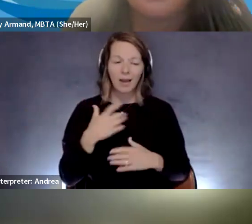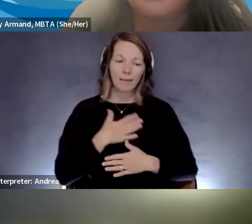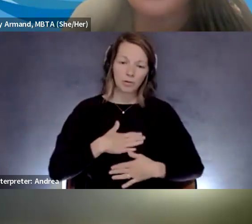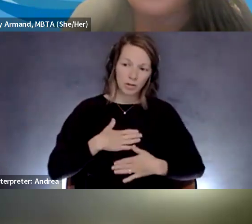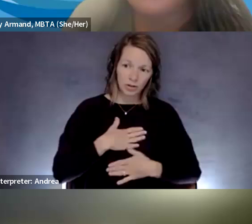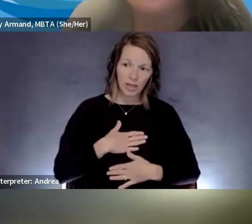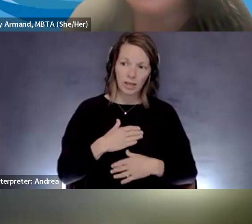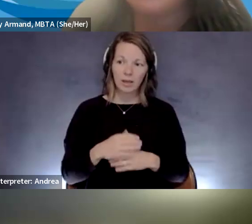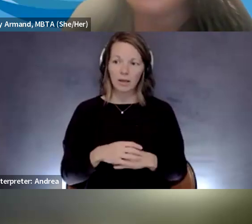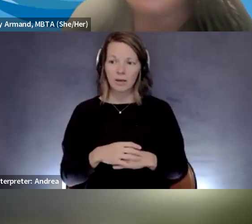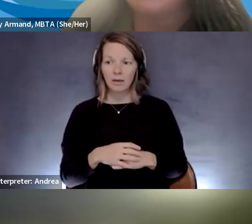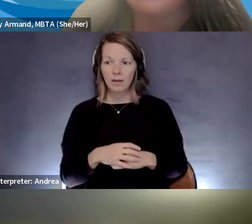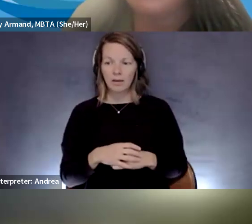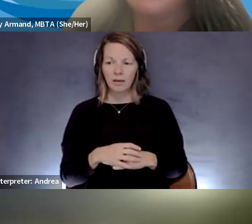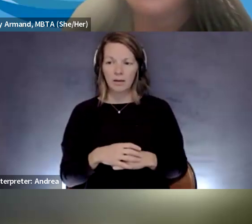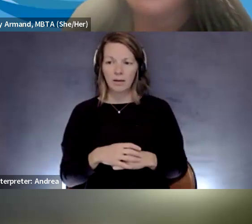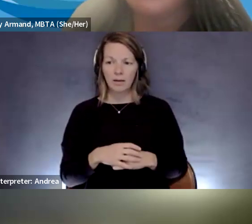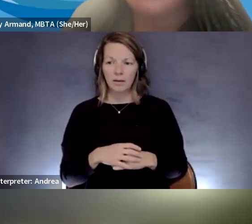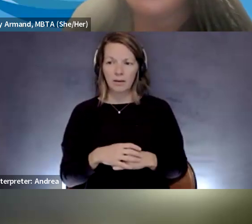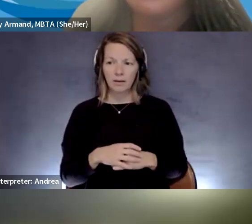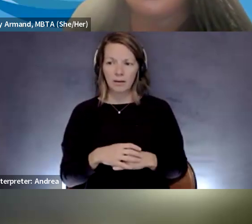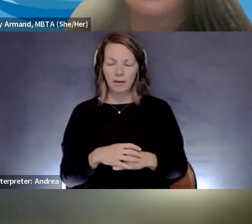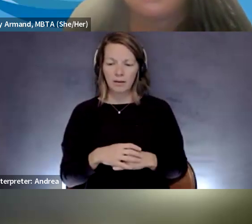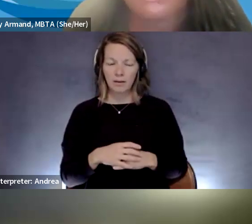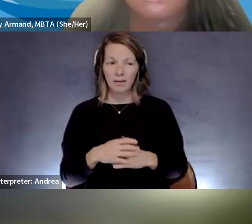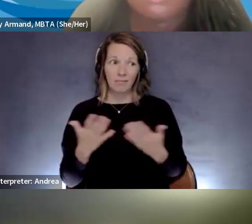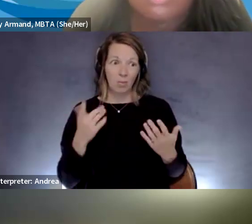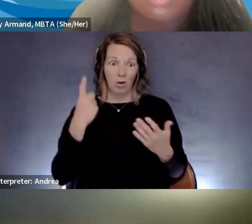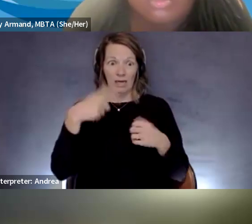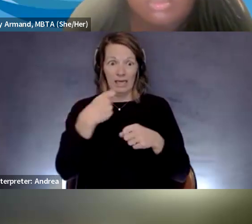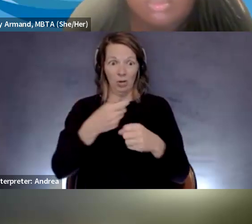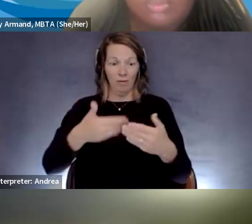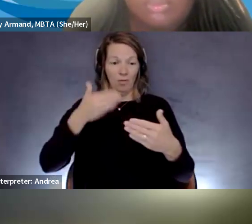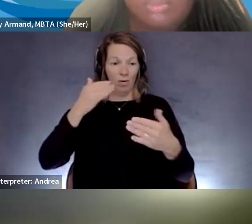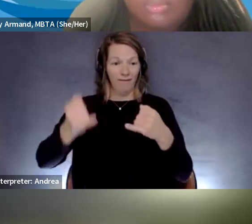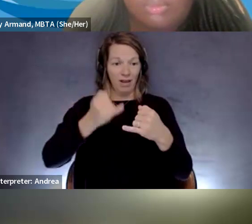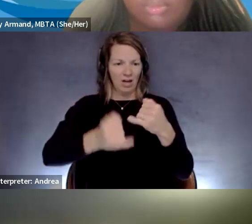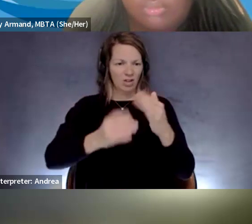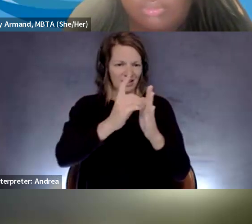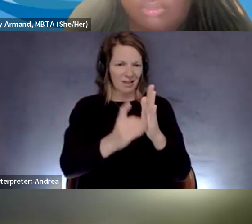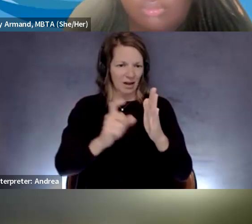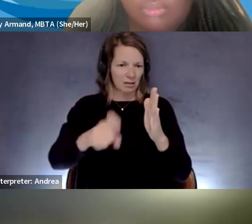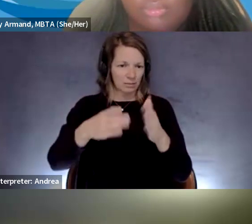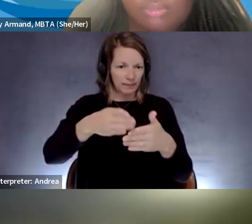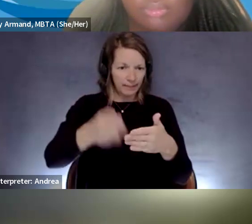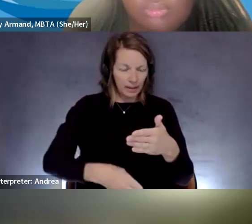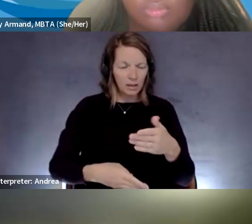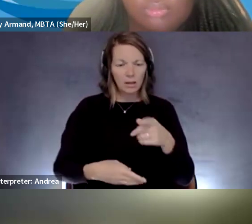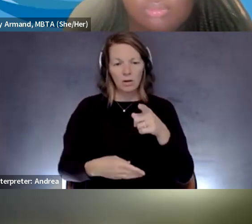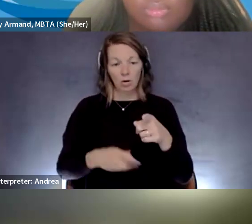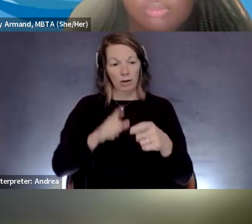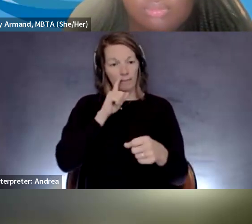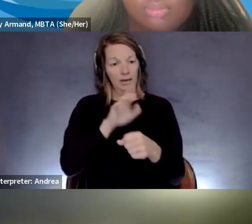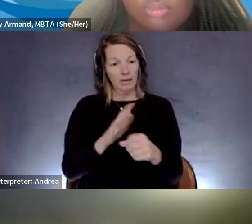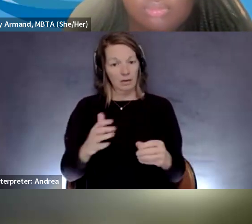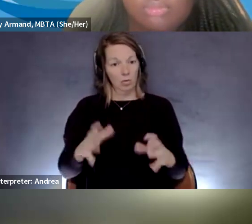appreciate that that there's another year before the final design has to be completed and that you're committed to having